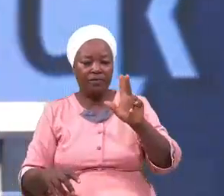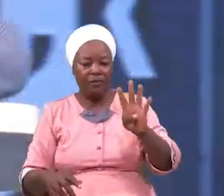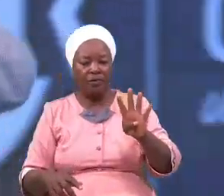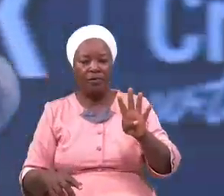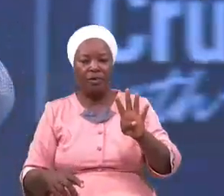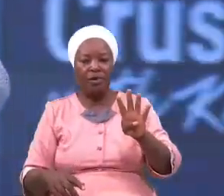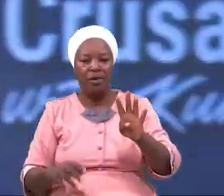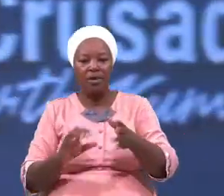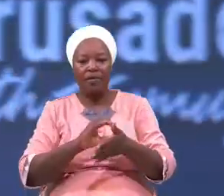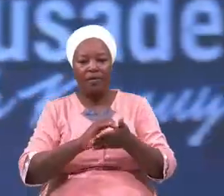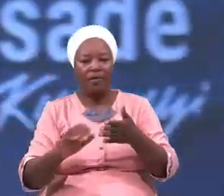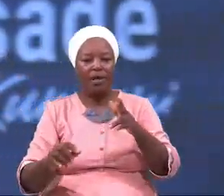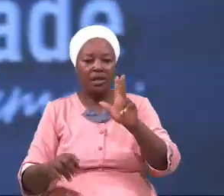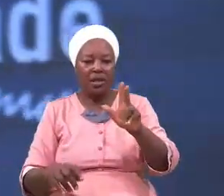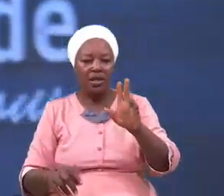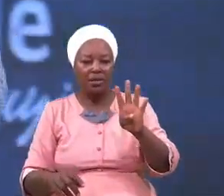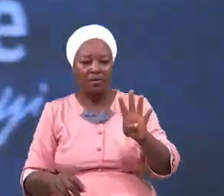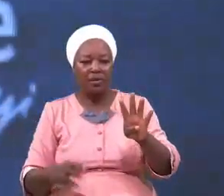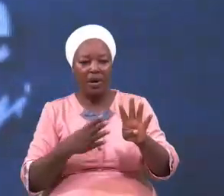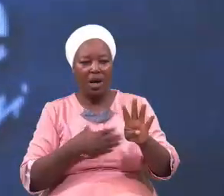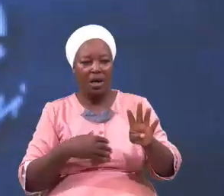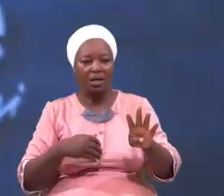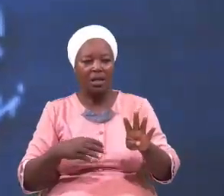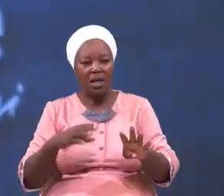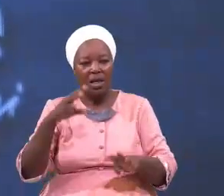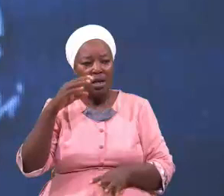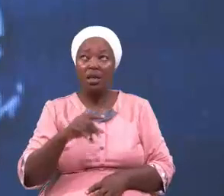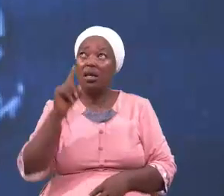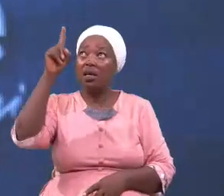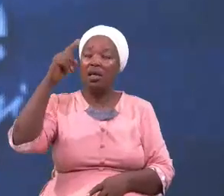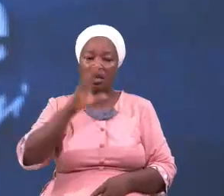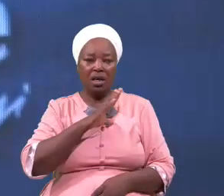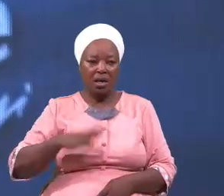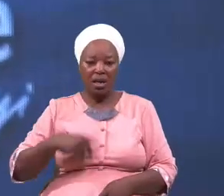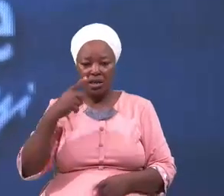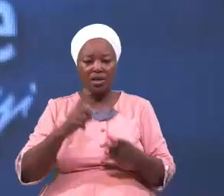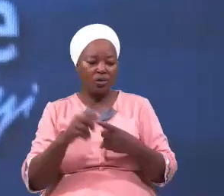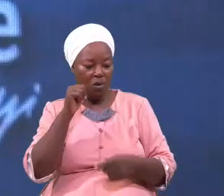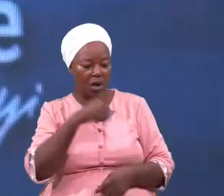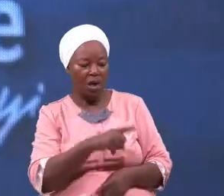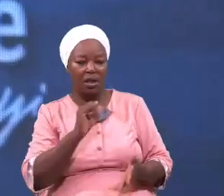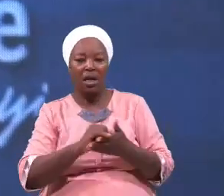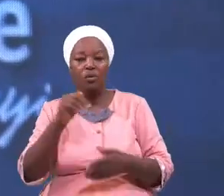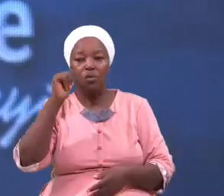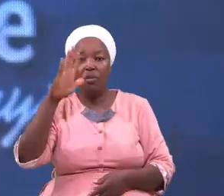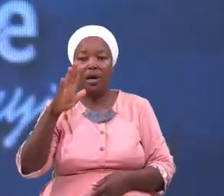In verse 34, and he, Christ, said unto her, the woman,